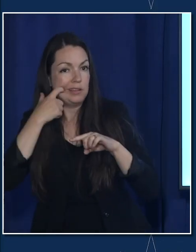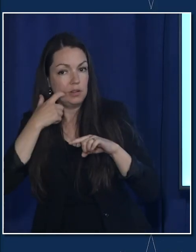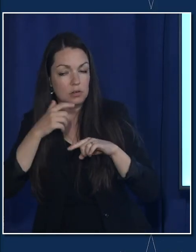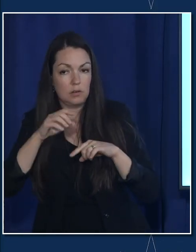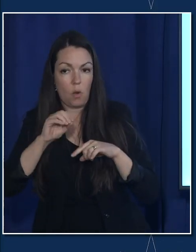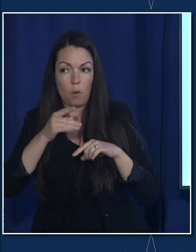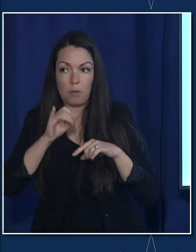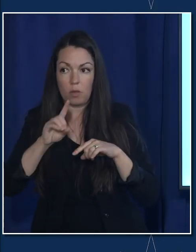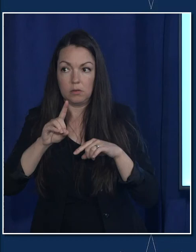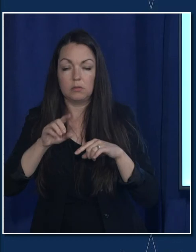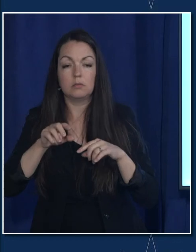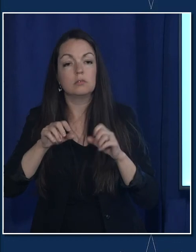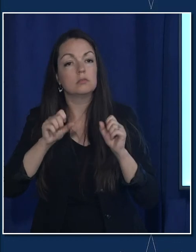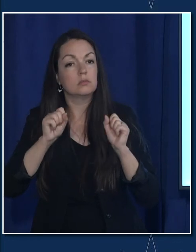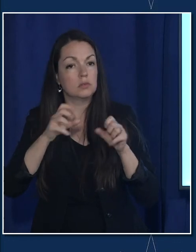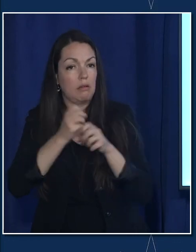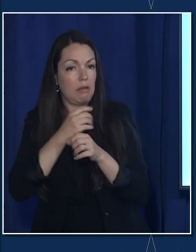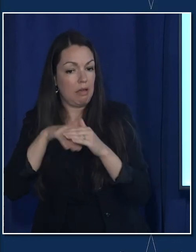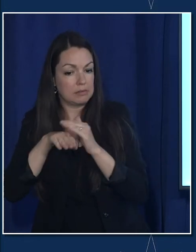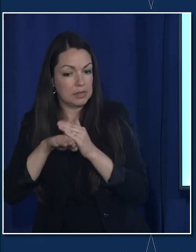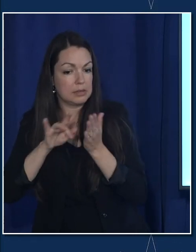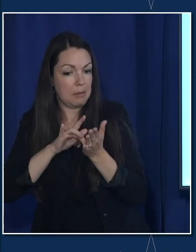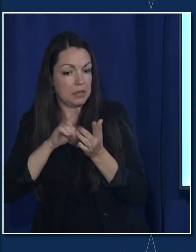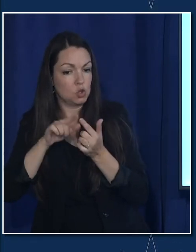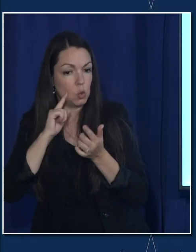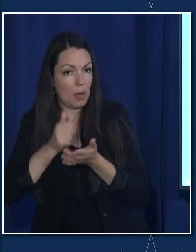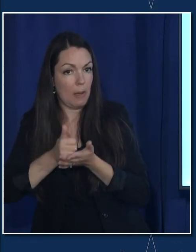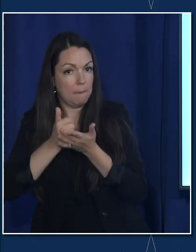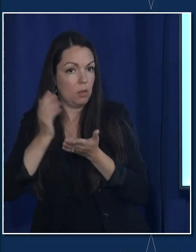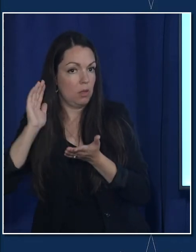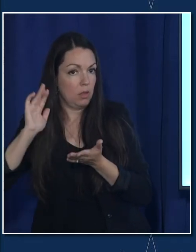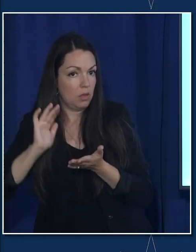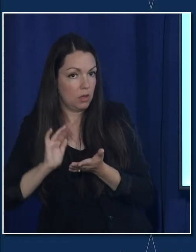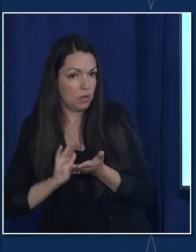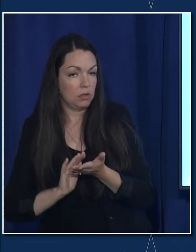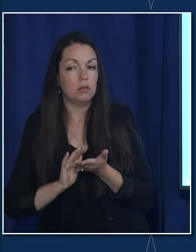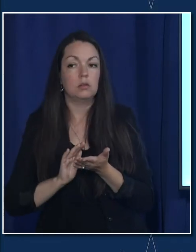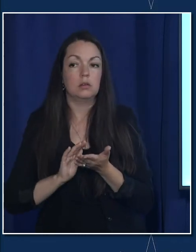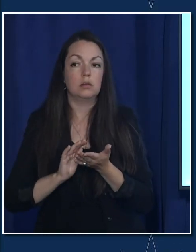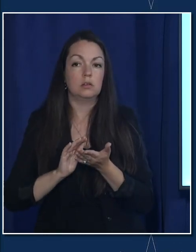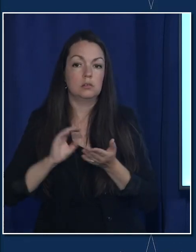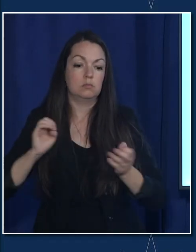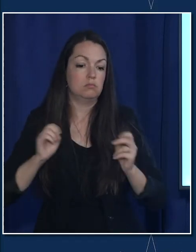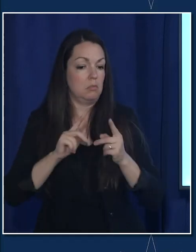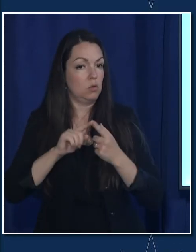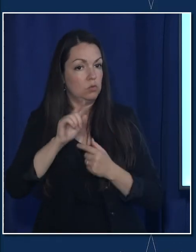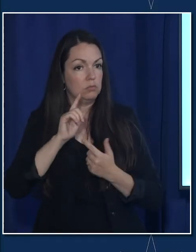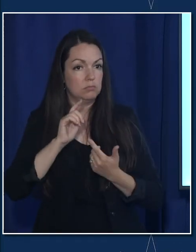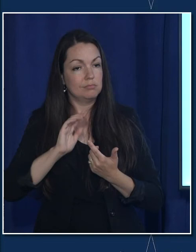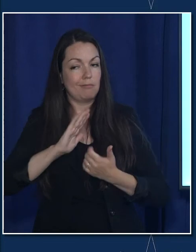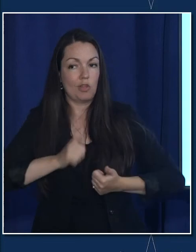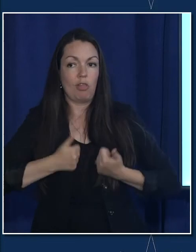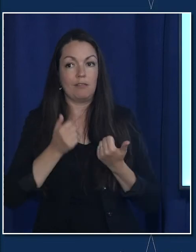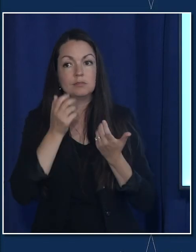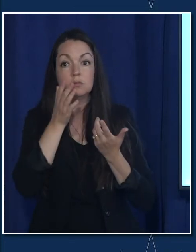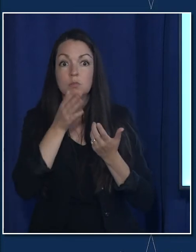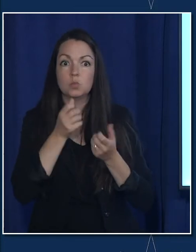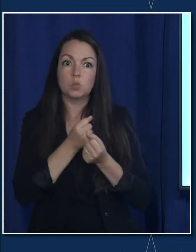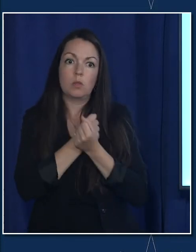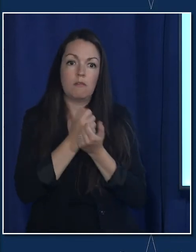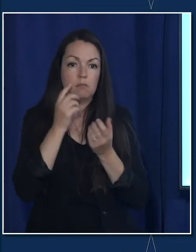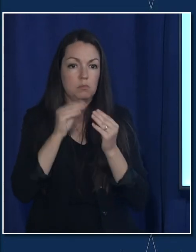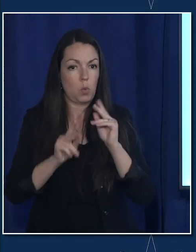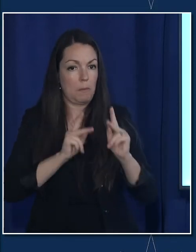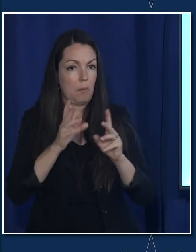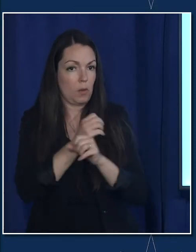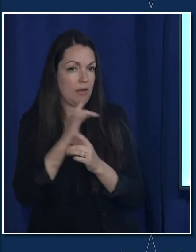to opioids, can get access to medication that can absolutely help them resume their lives. And we'd love more people to